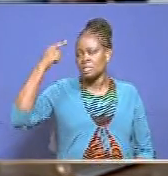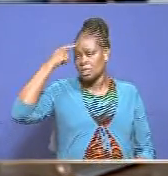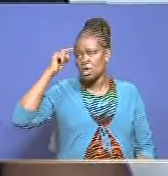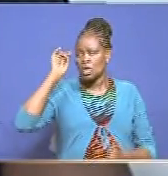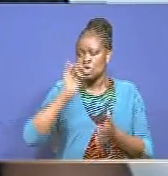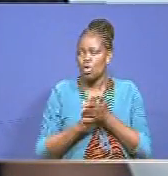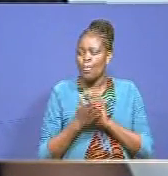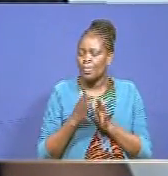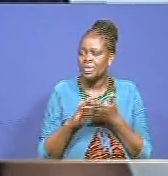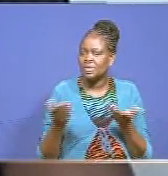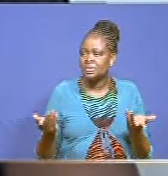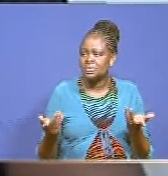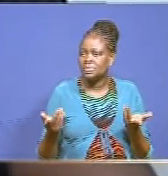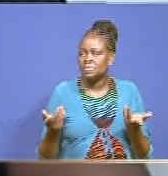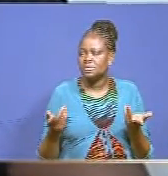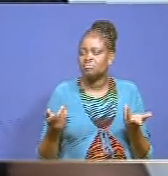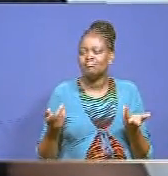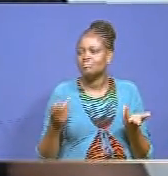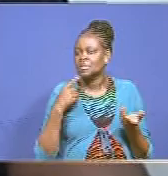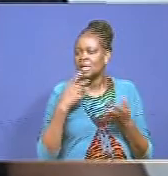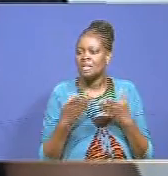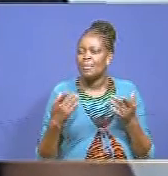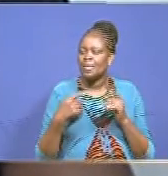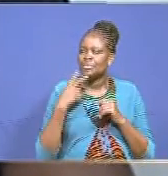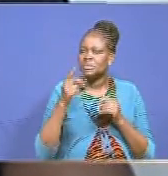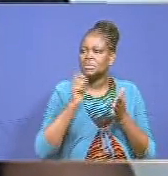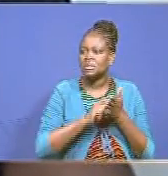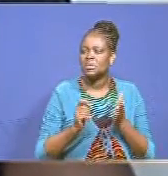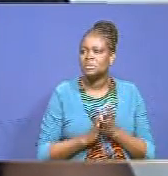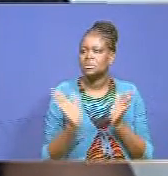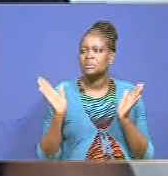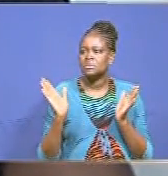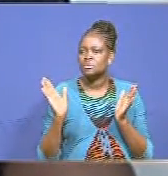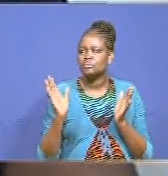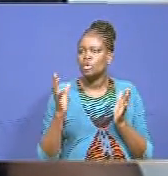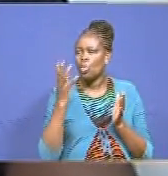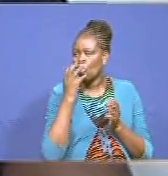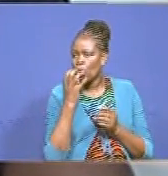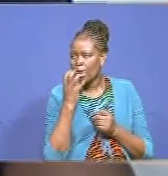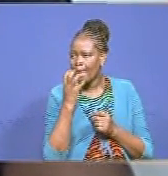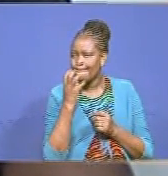tried to... Okay, we just see maybe the Secretary General of ODM trying to